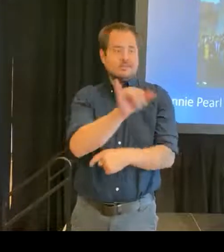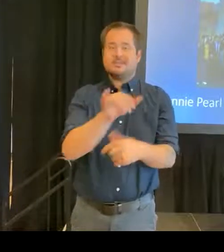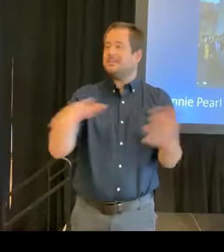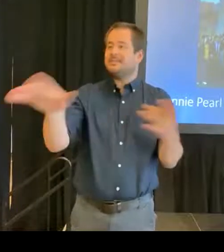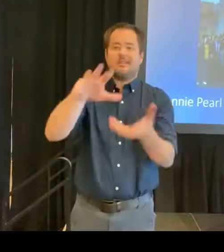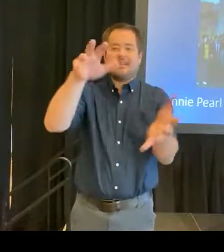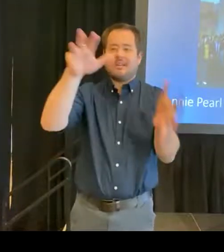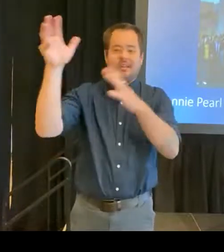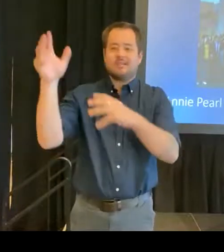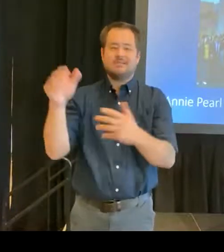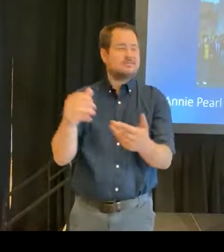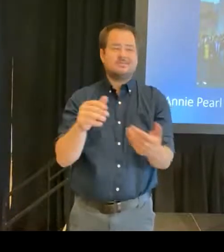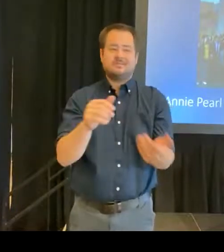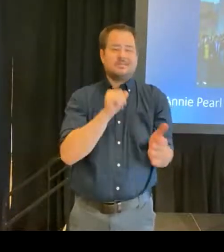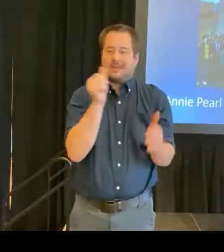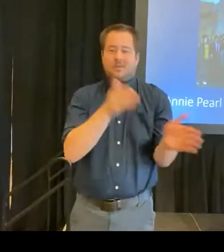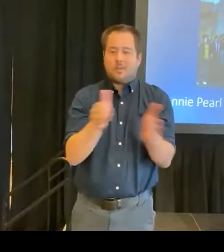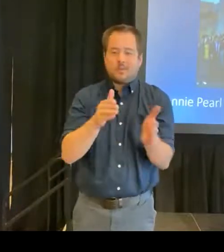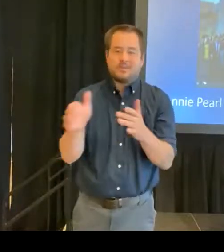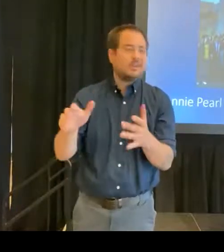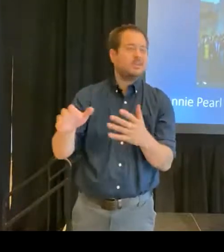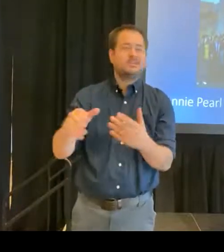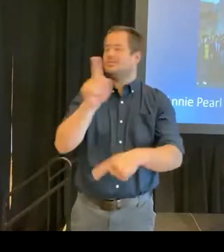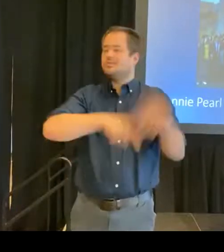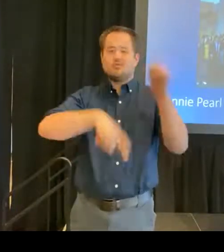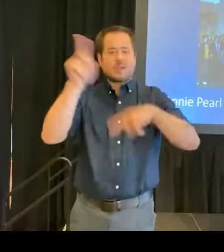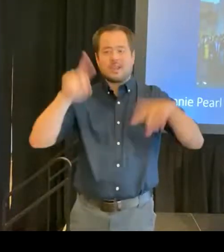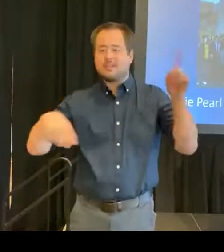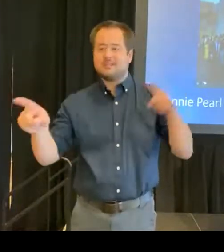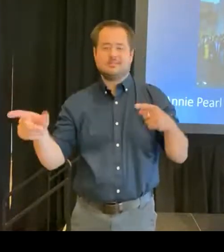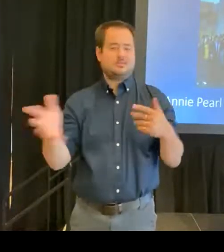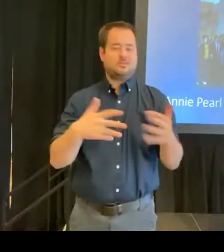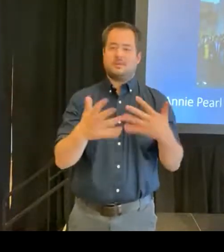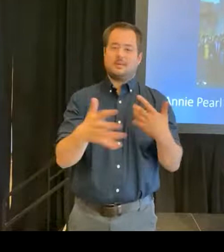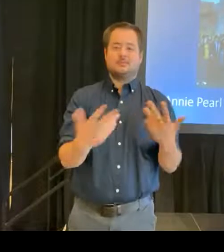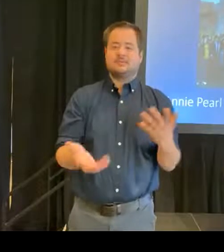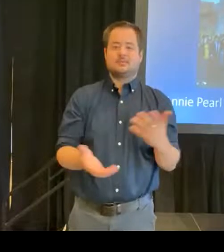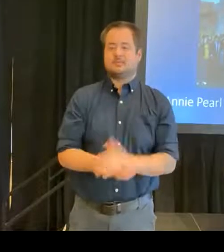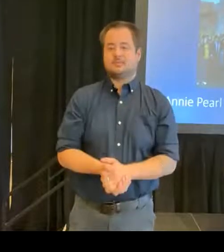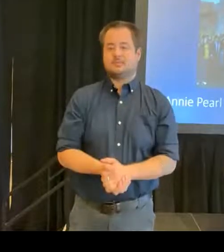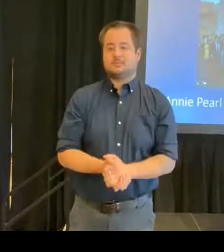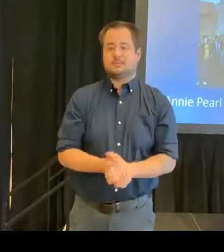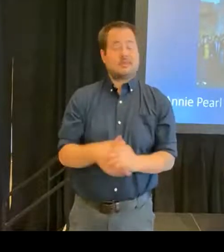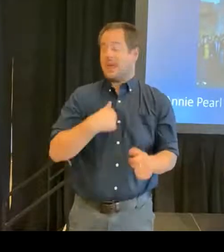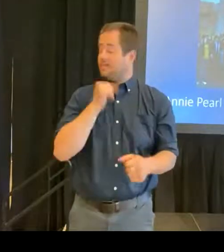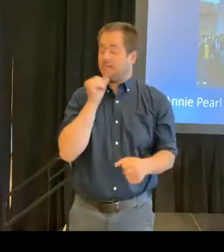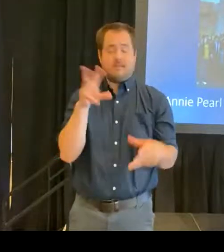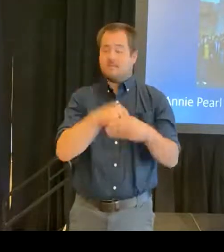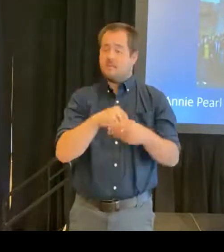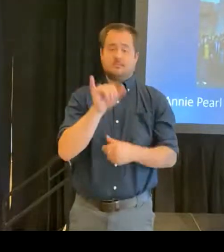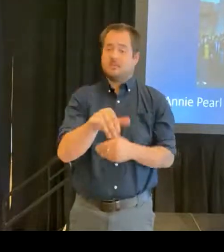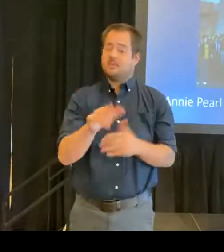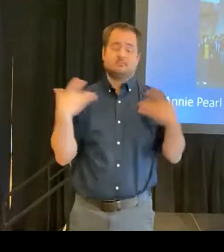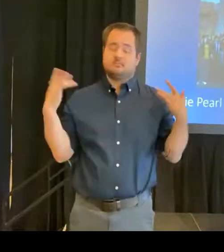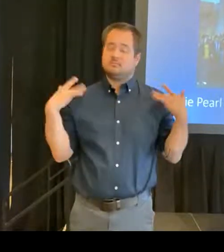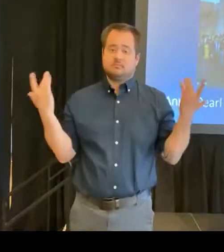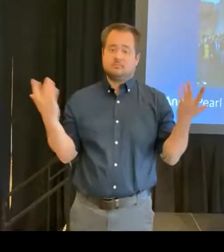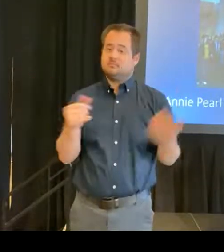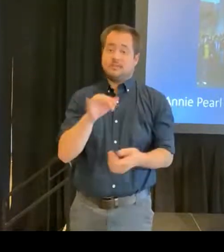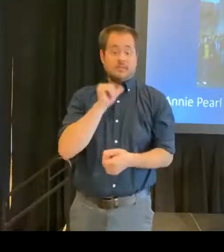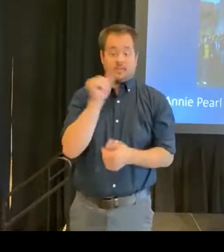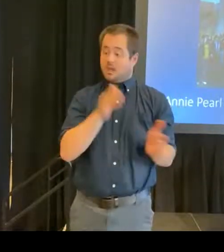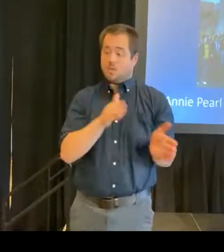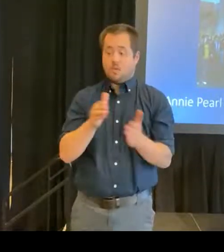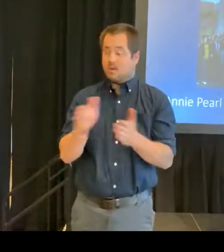just, sporadic, at random, whatever. So I don't get involved in anything that's not